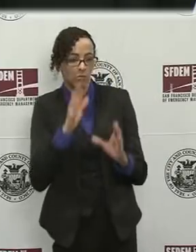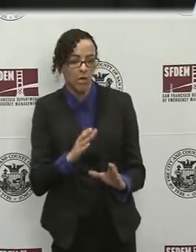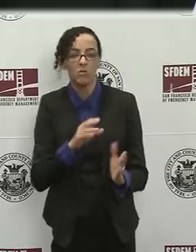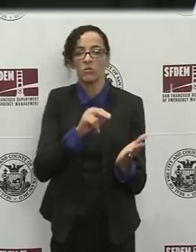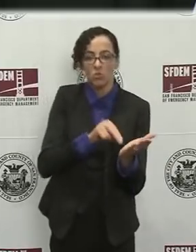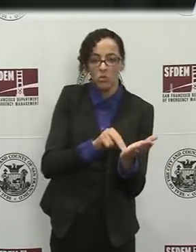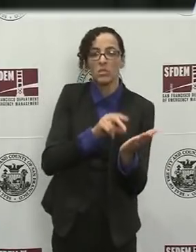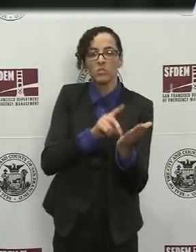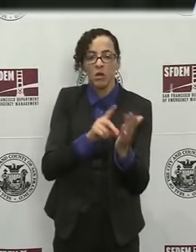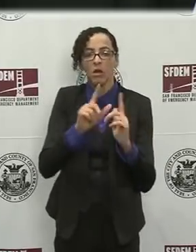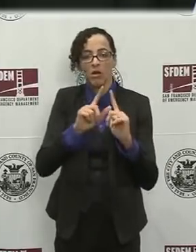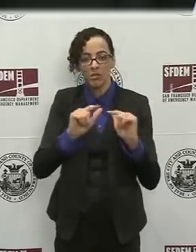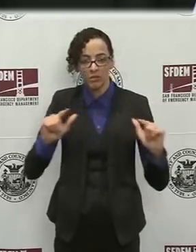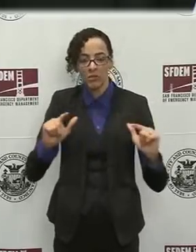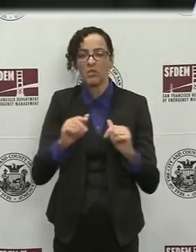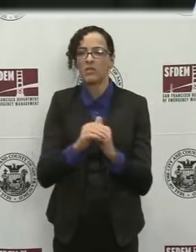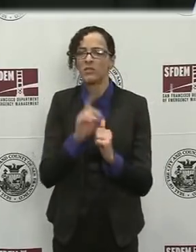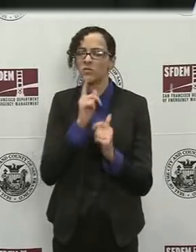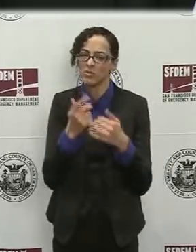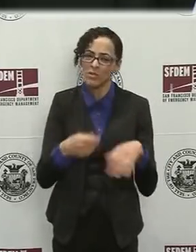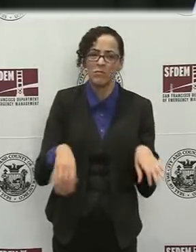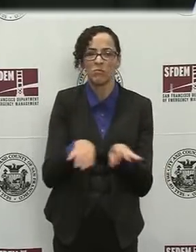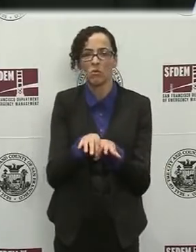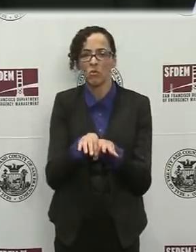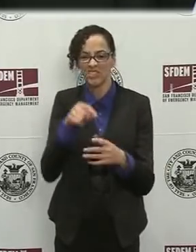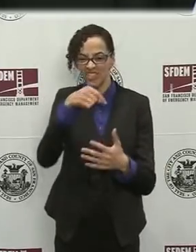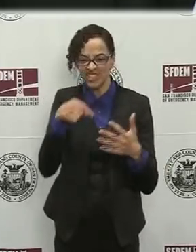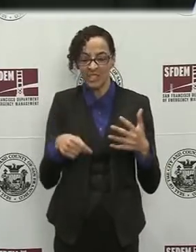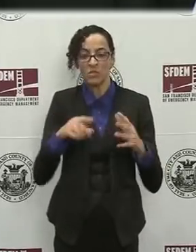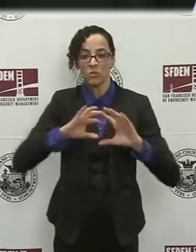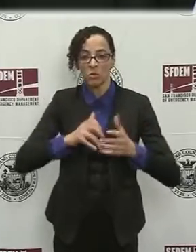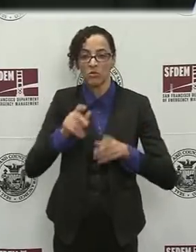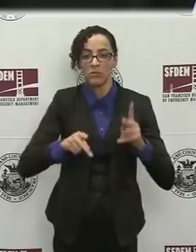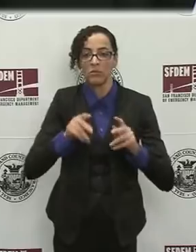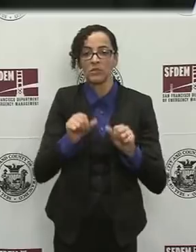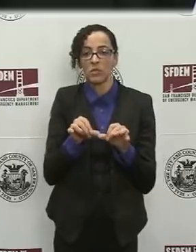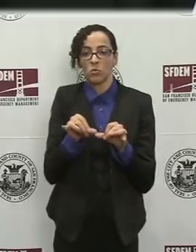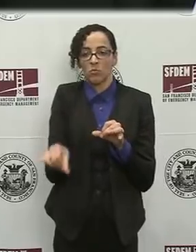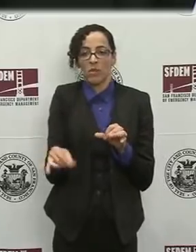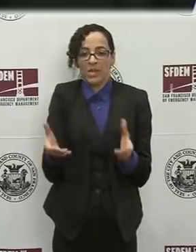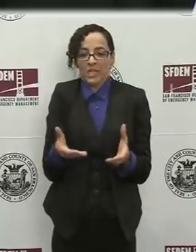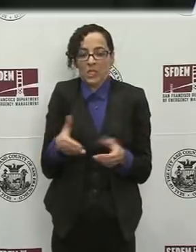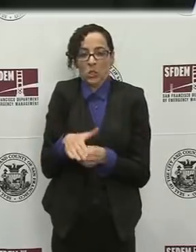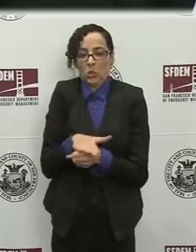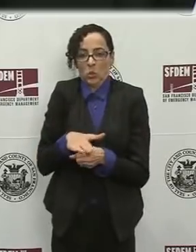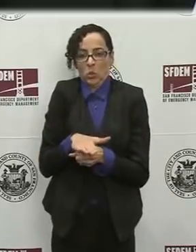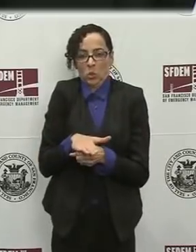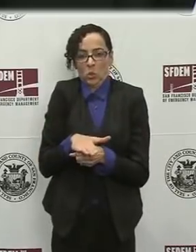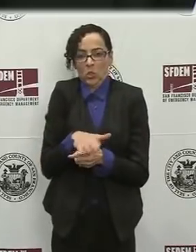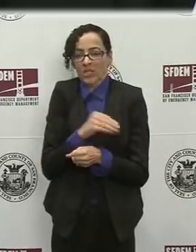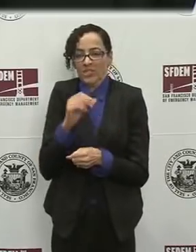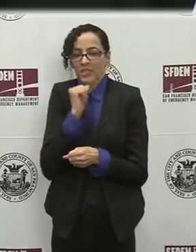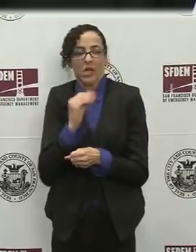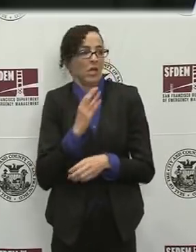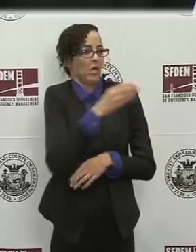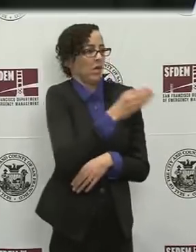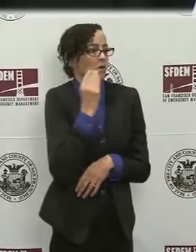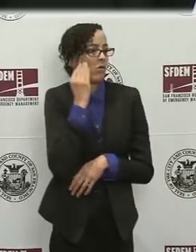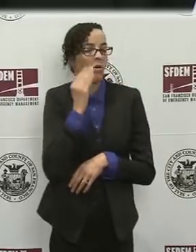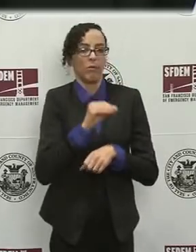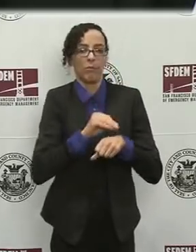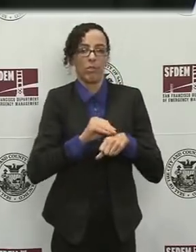they be able to remain here and not potentially infect their families or others going back